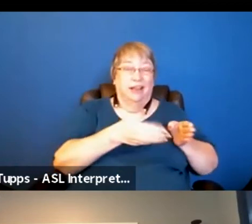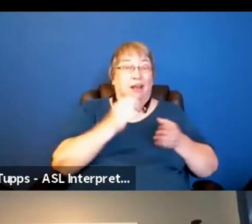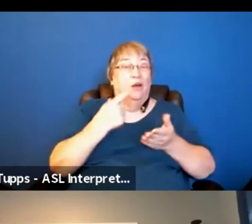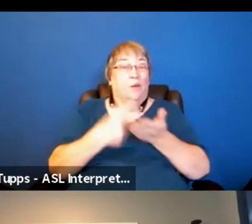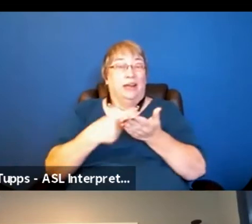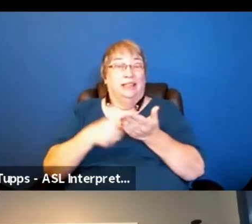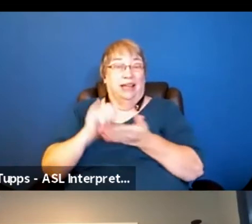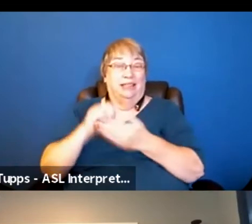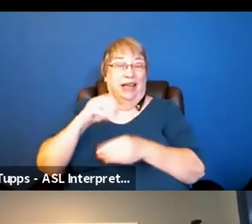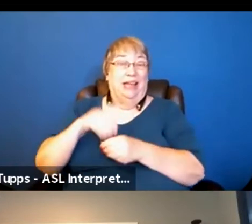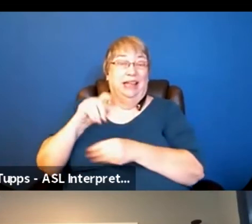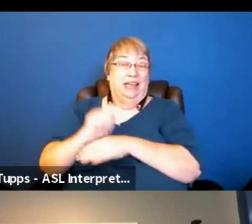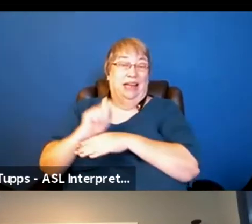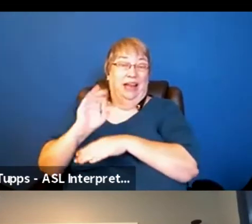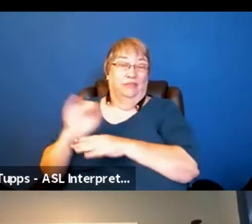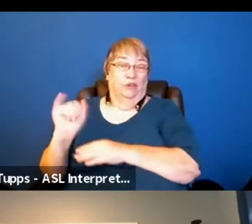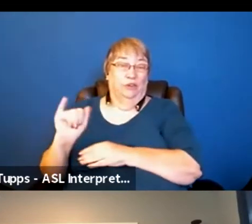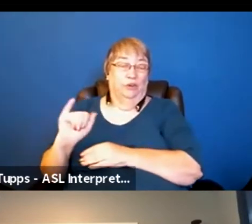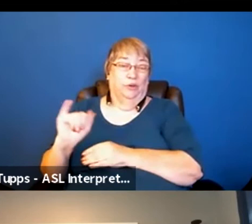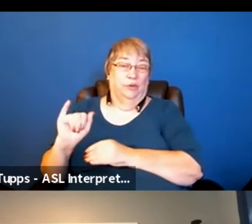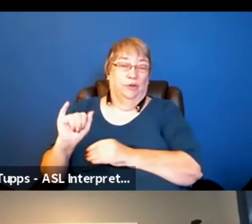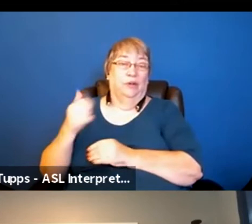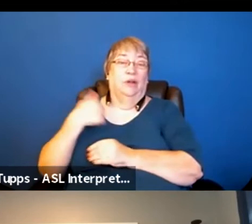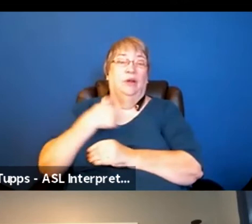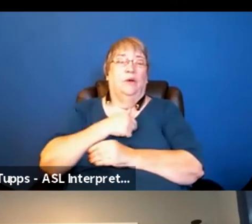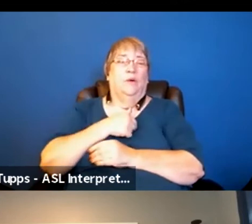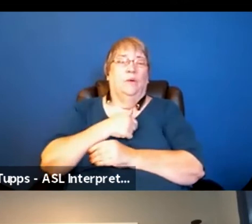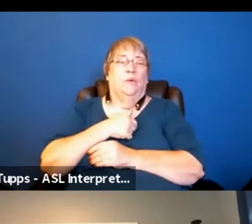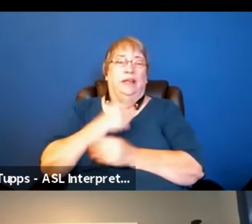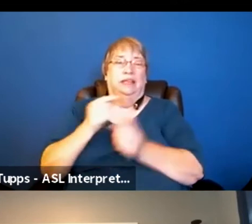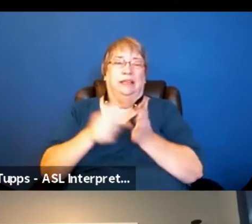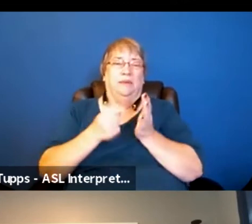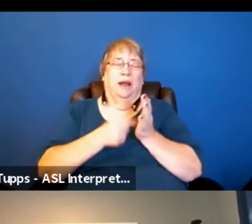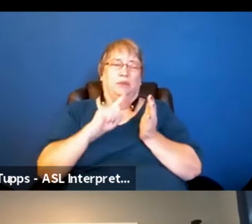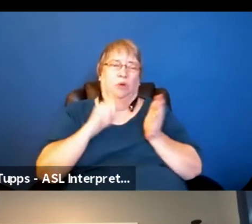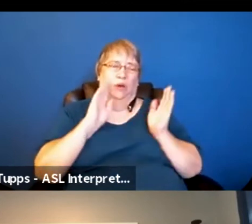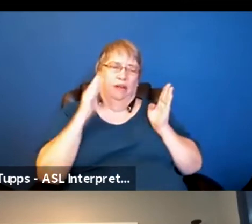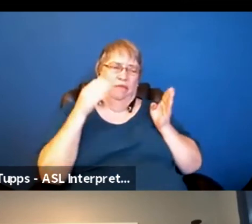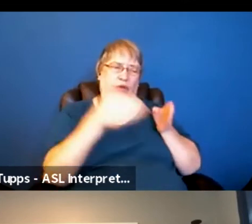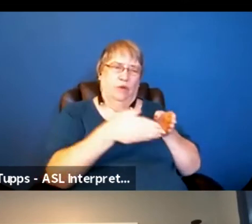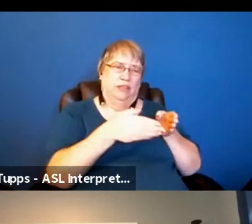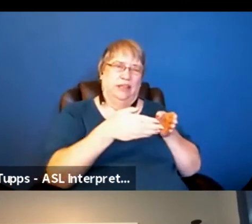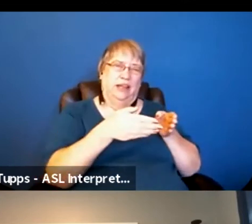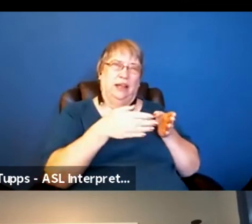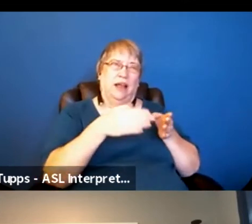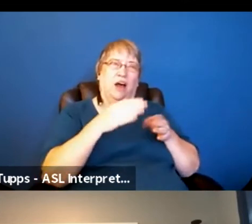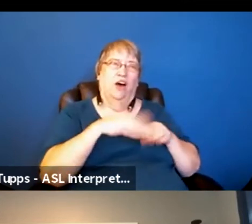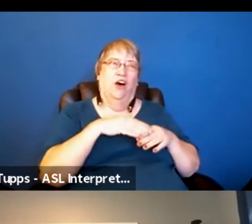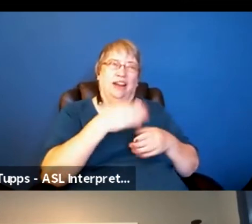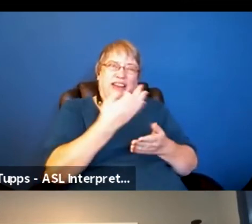A need to we're sort of creating our own silos by treating people and our funding buckets versus what